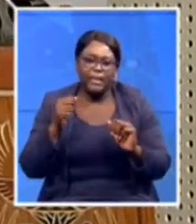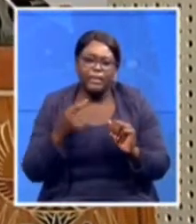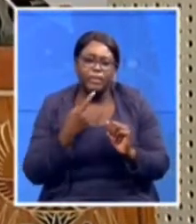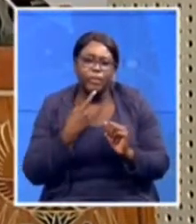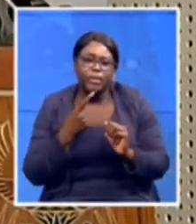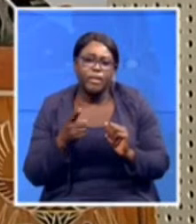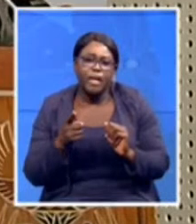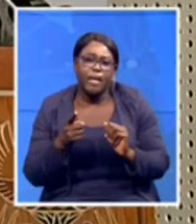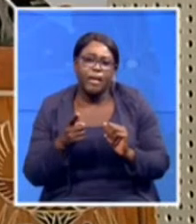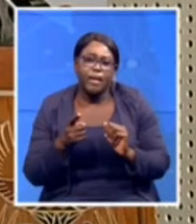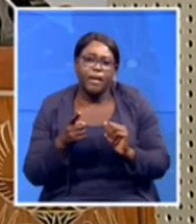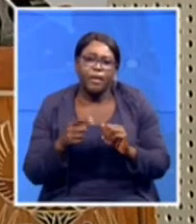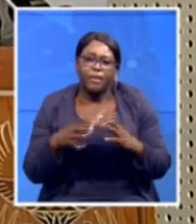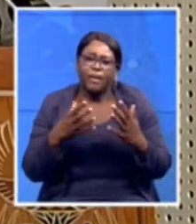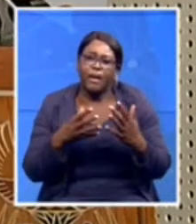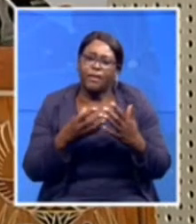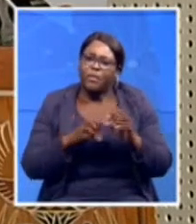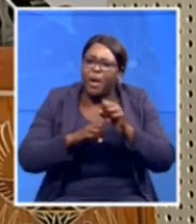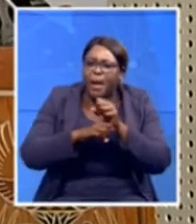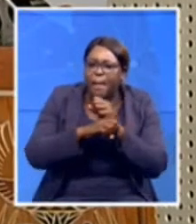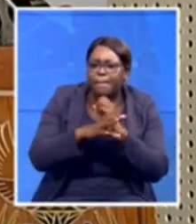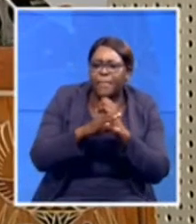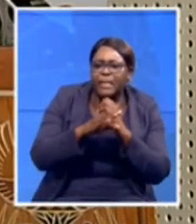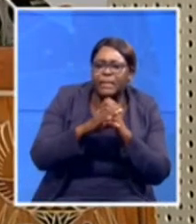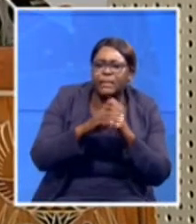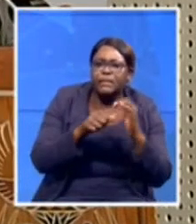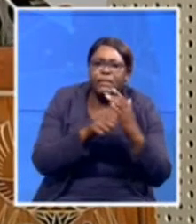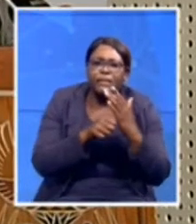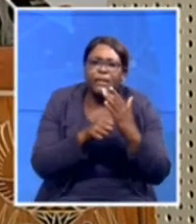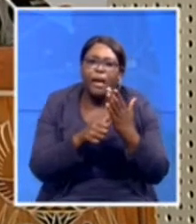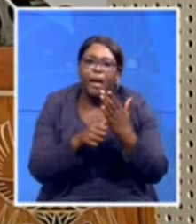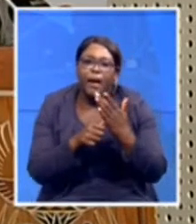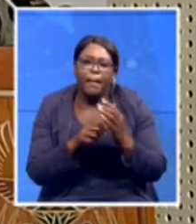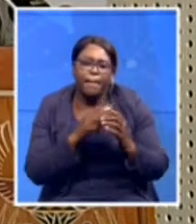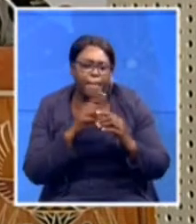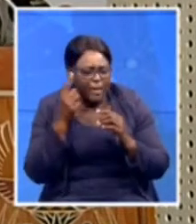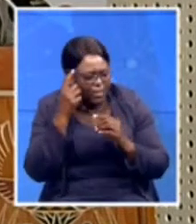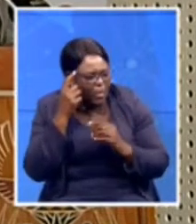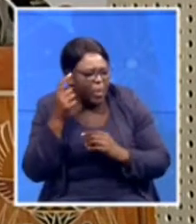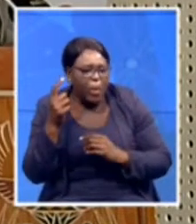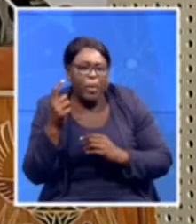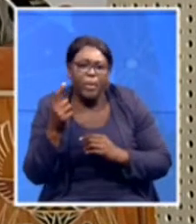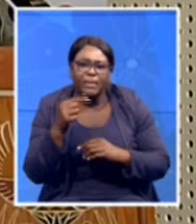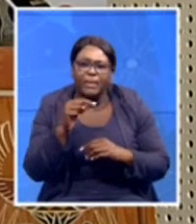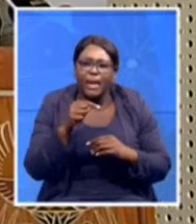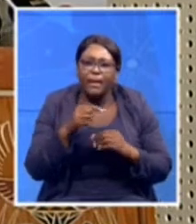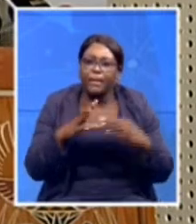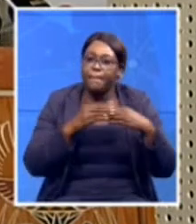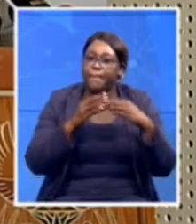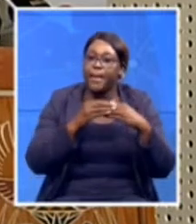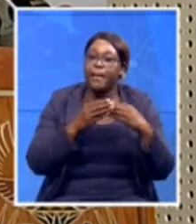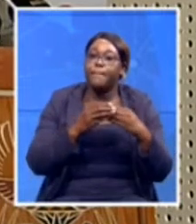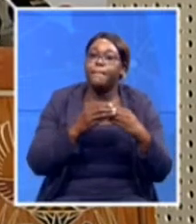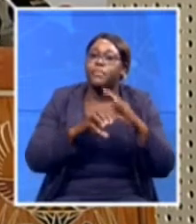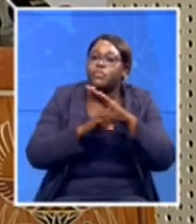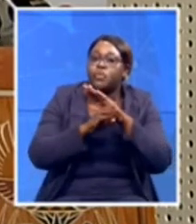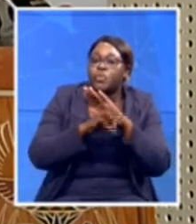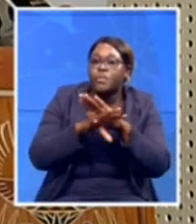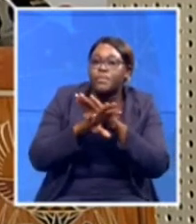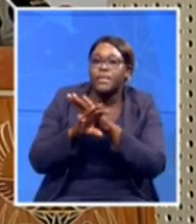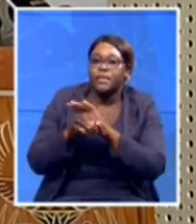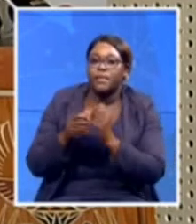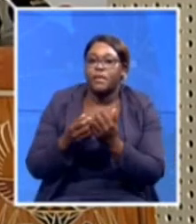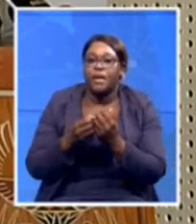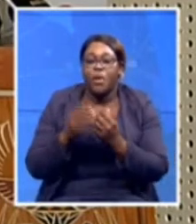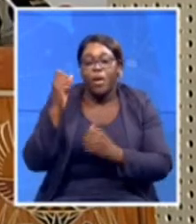we thought we should capacitate you as members of the media so that you don't have to understand this law through the